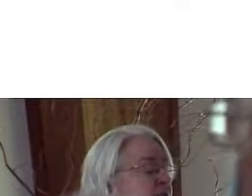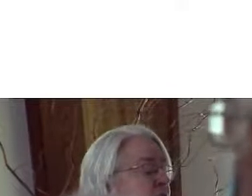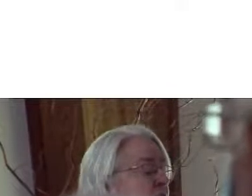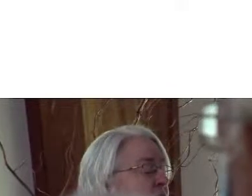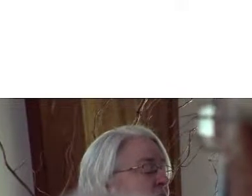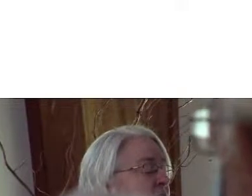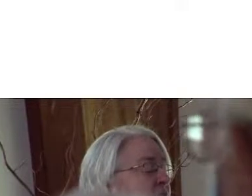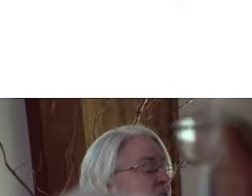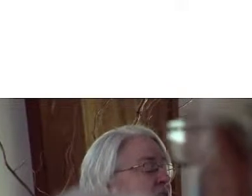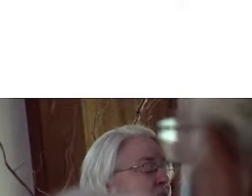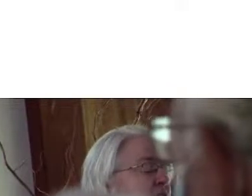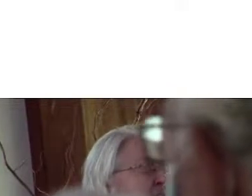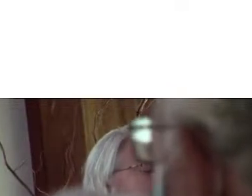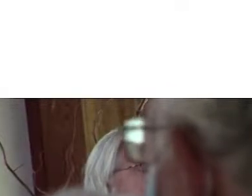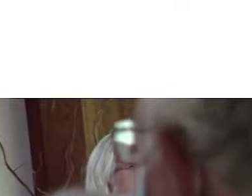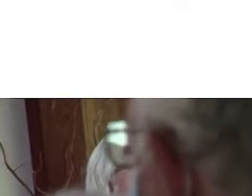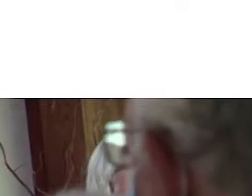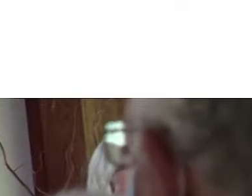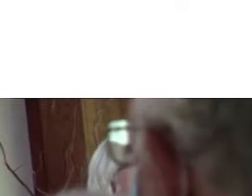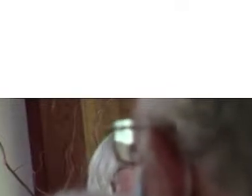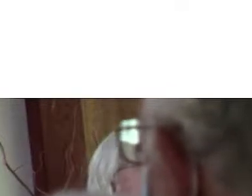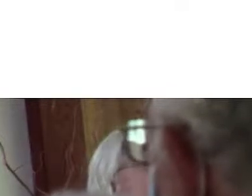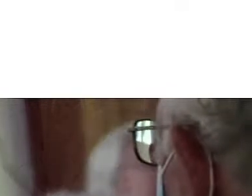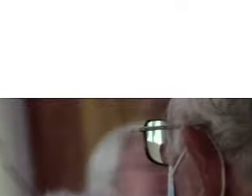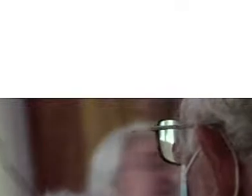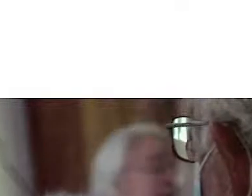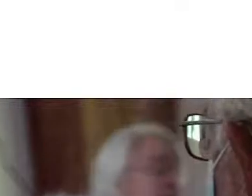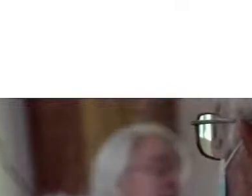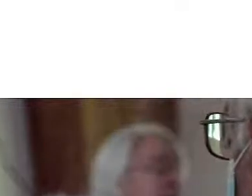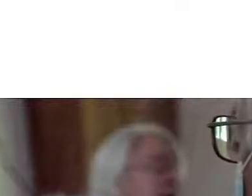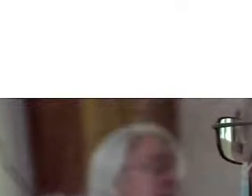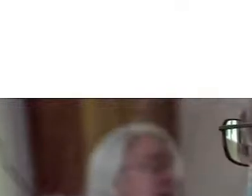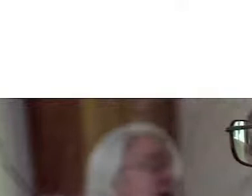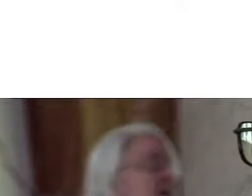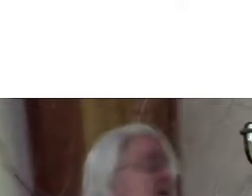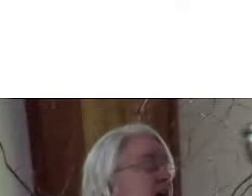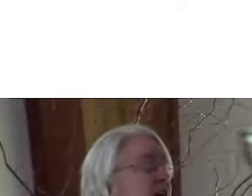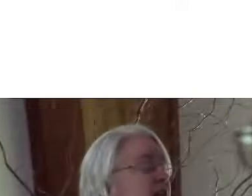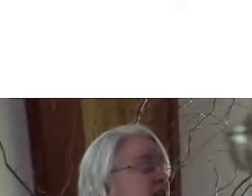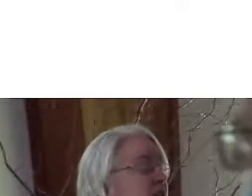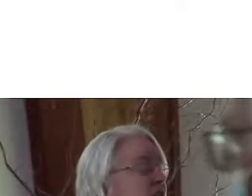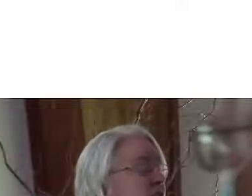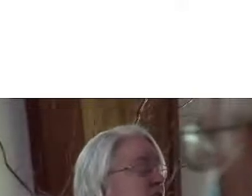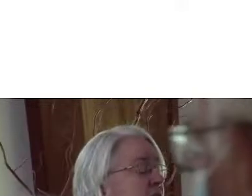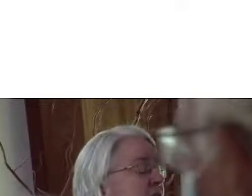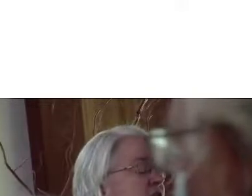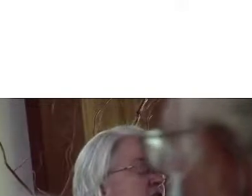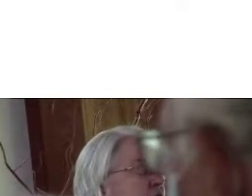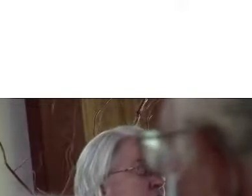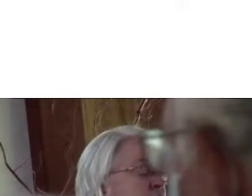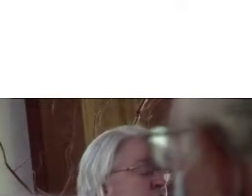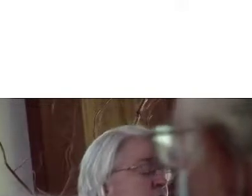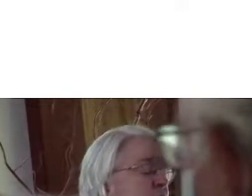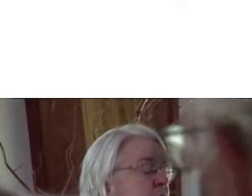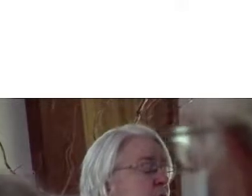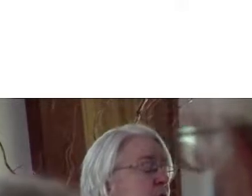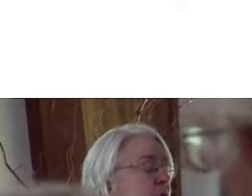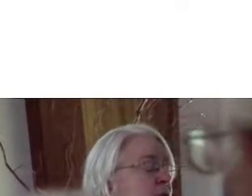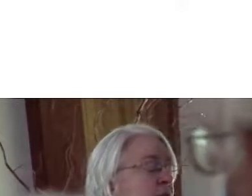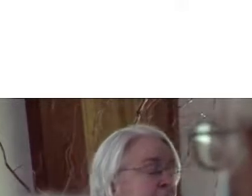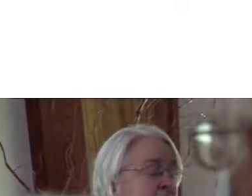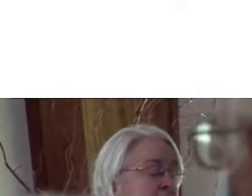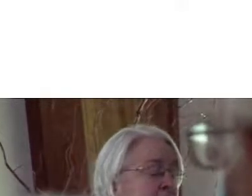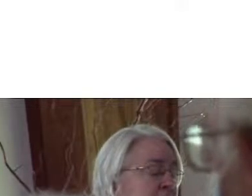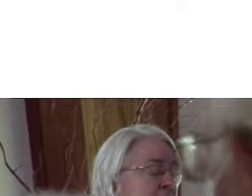Just as long as vision lasts, I must answer yes to